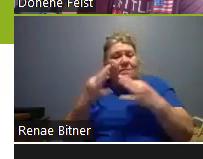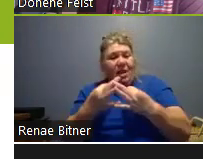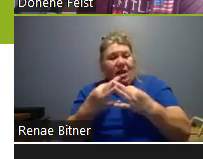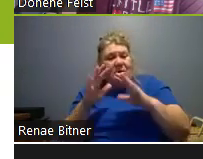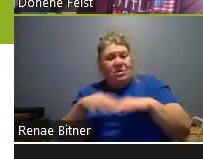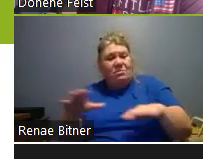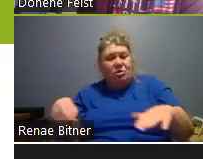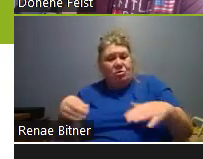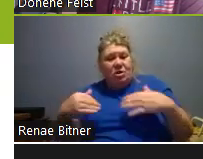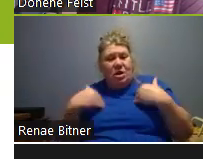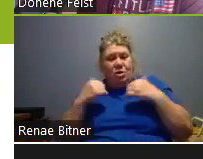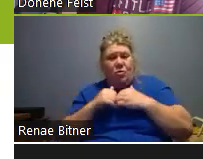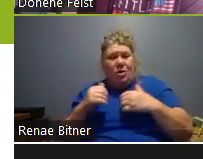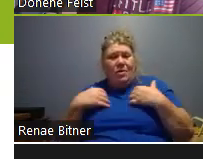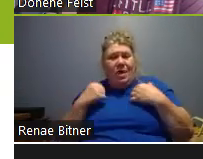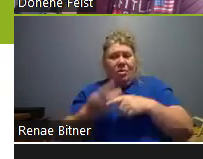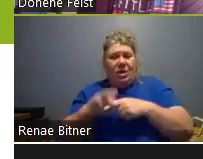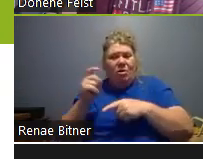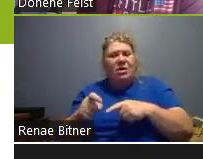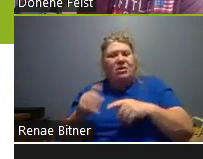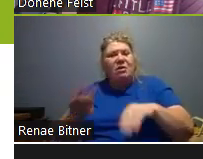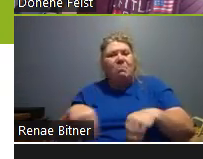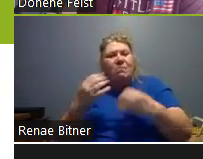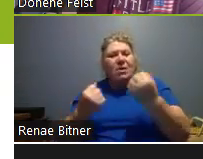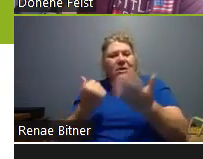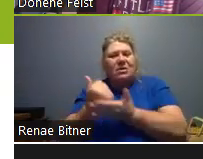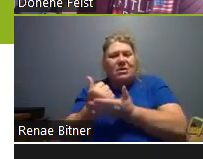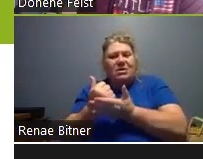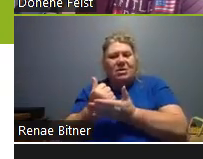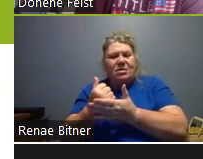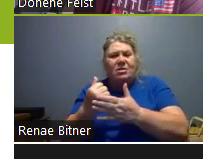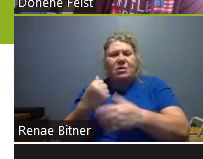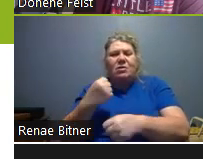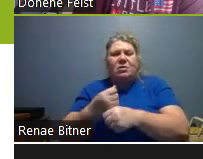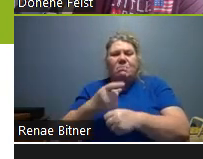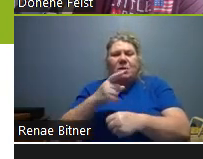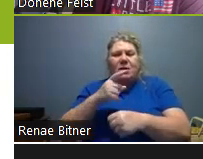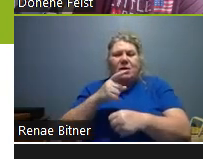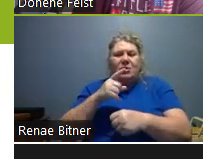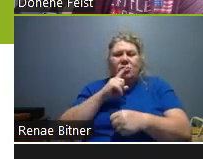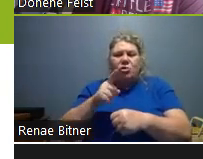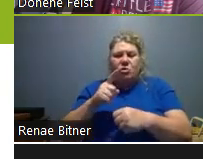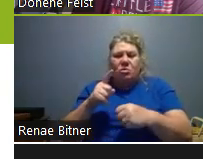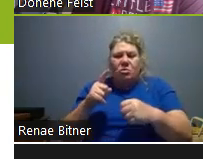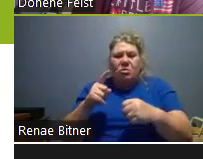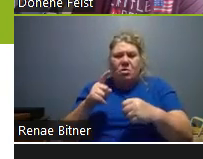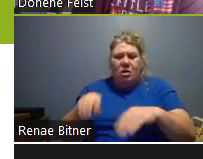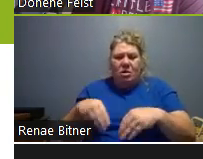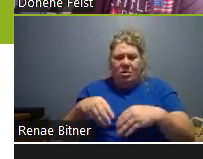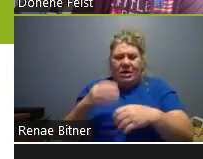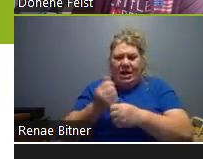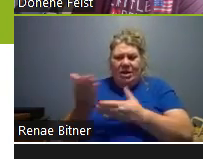healthcare needs often provide assistance to ensure the well-being of their children and youth, such as